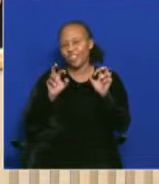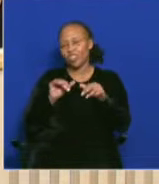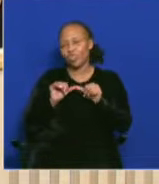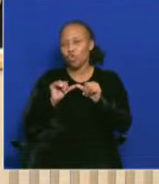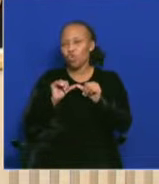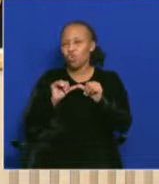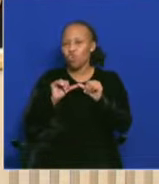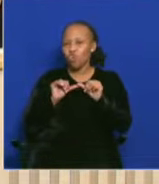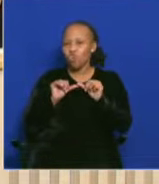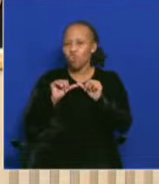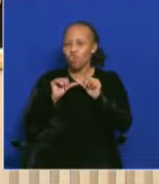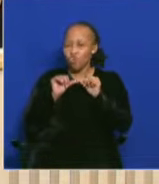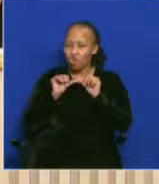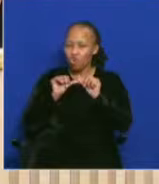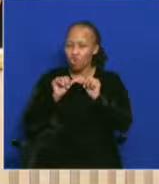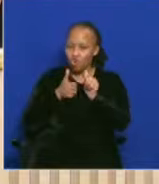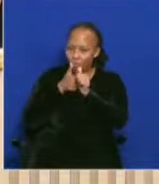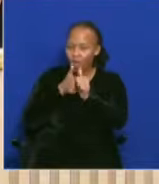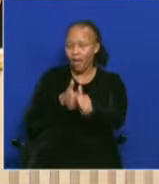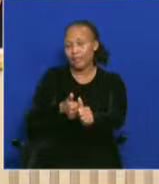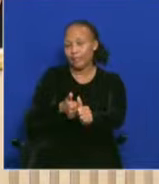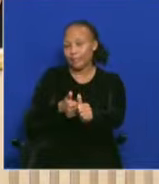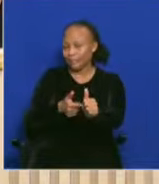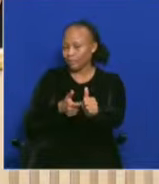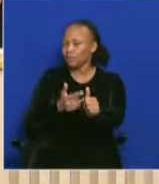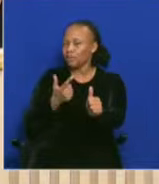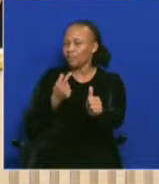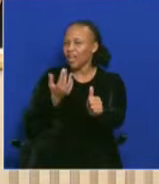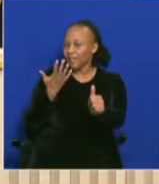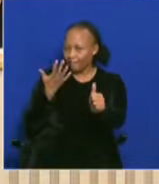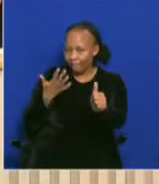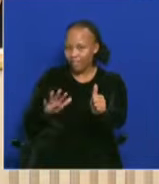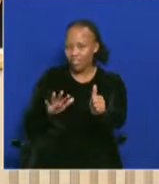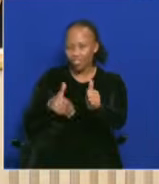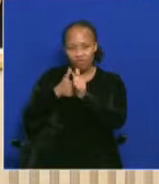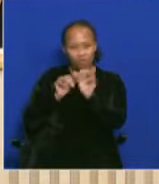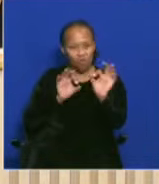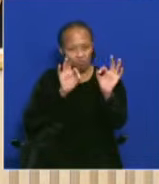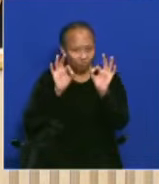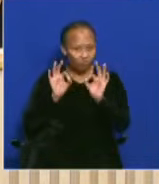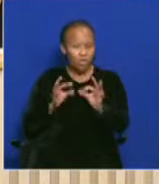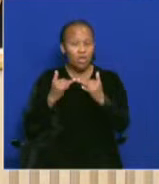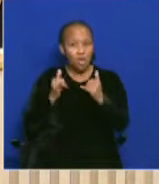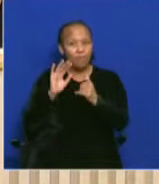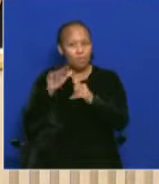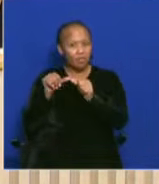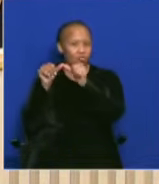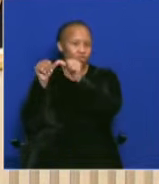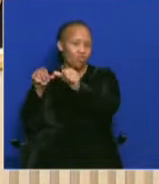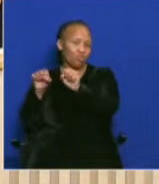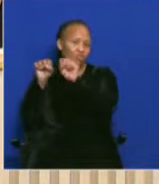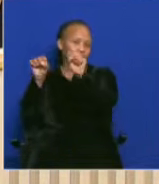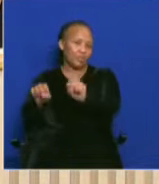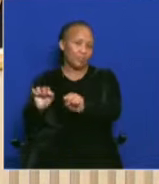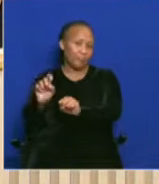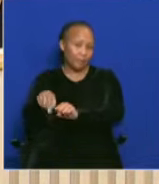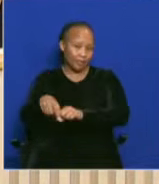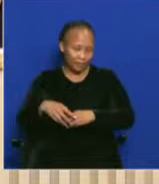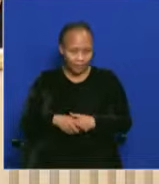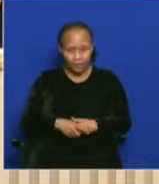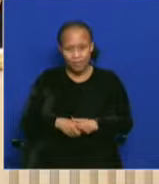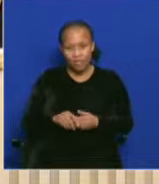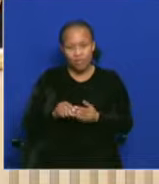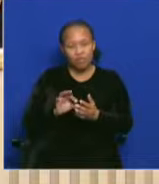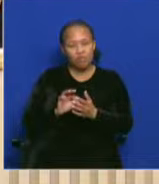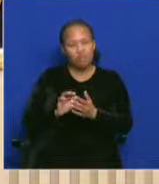being followed by him, and that Khan should continue to assist him with the contract. So that's on